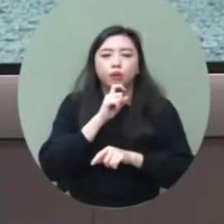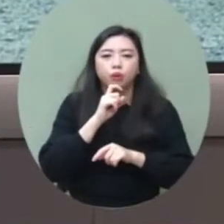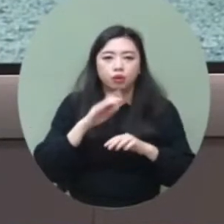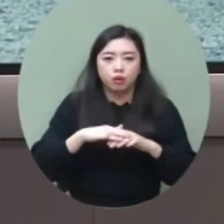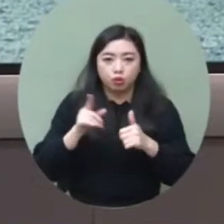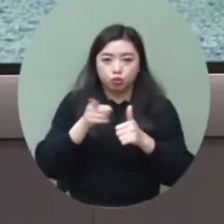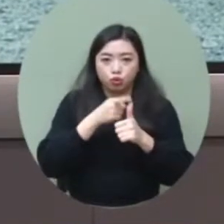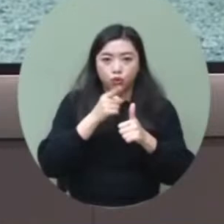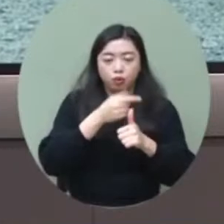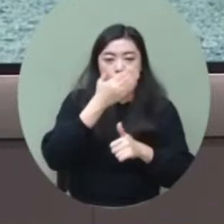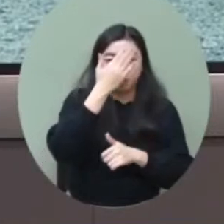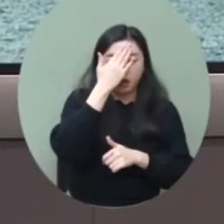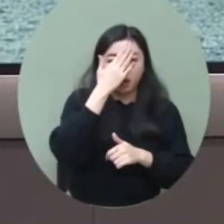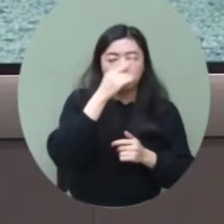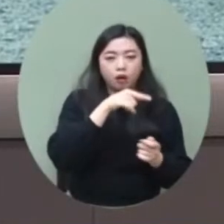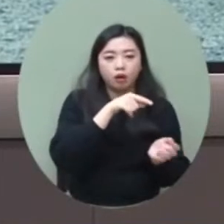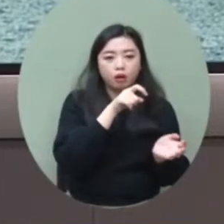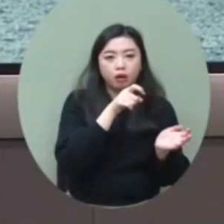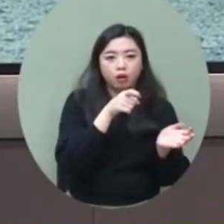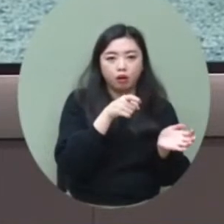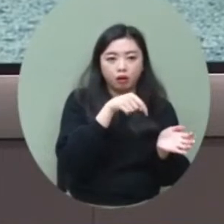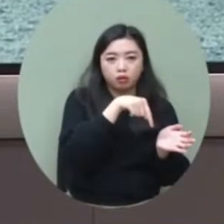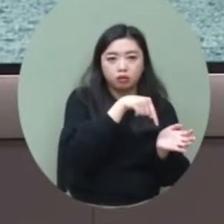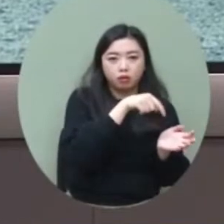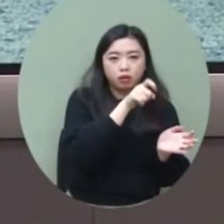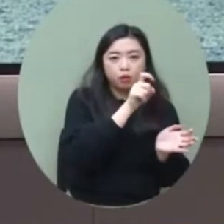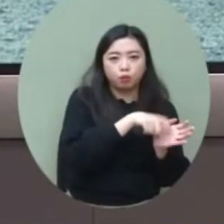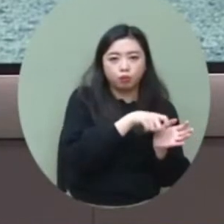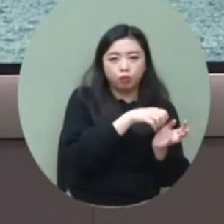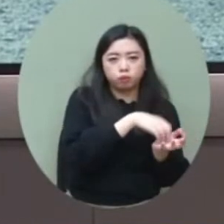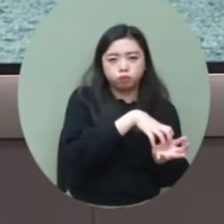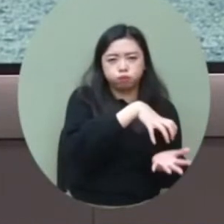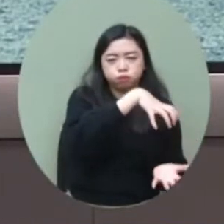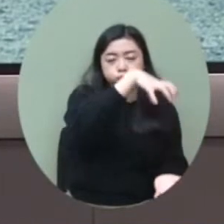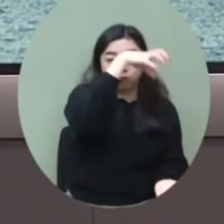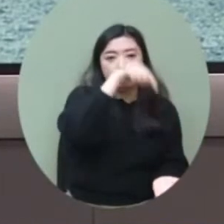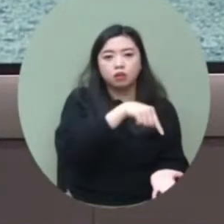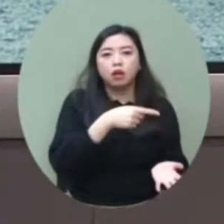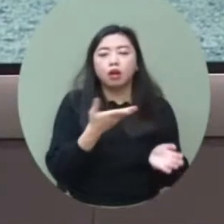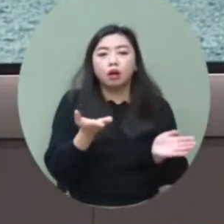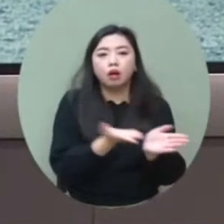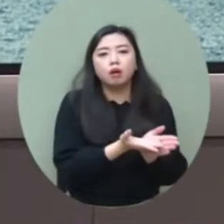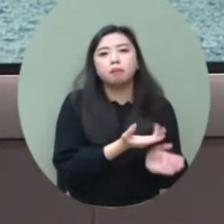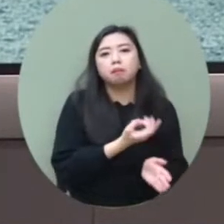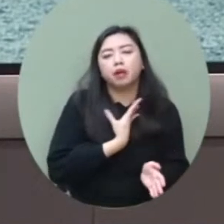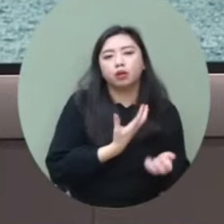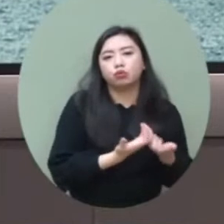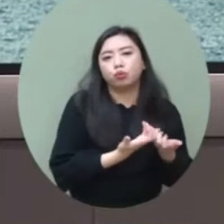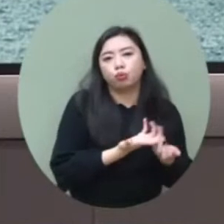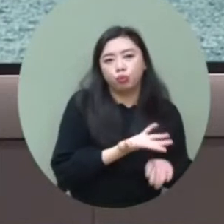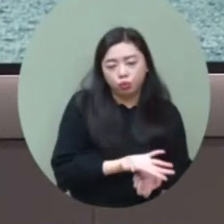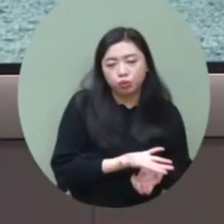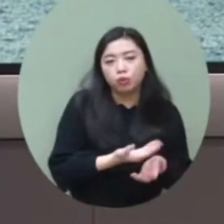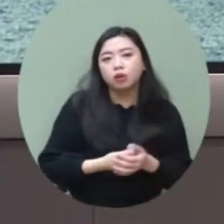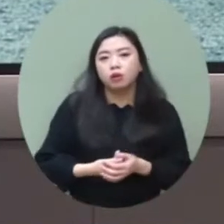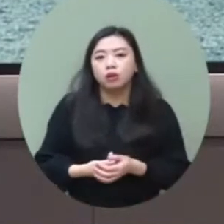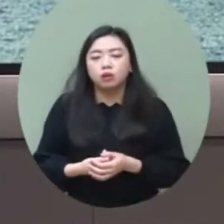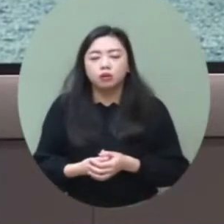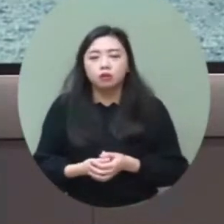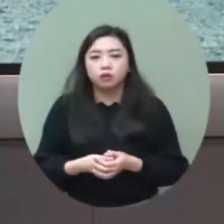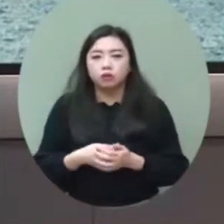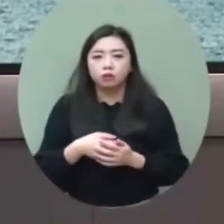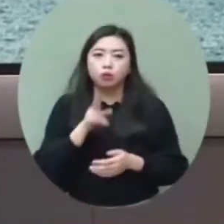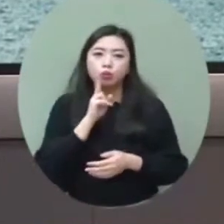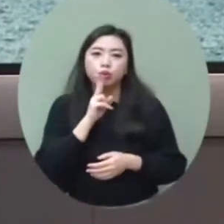confirmed. Some of the cases we observe, they reported the case a few days ago. Some of